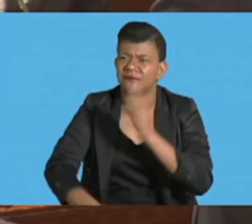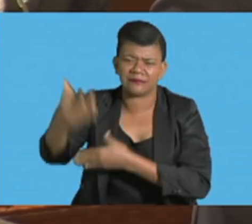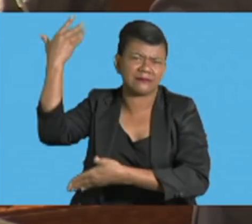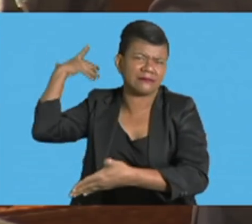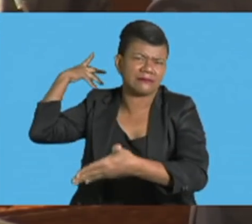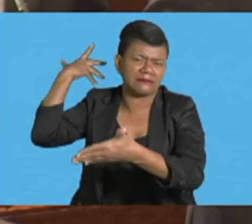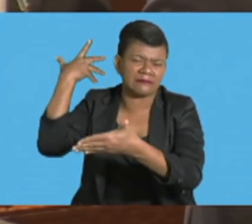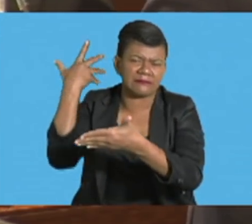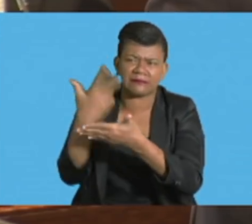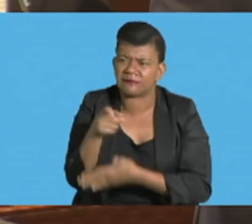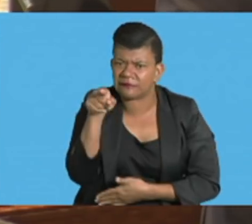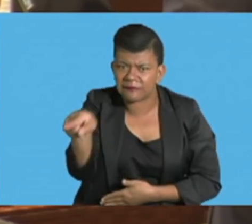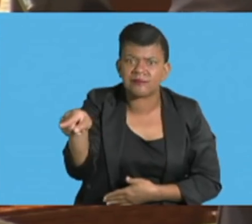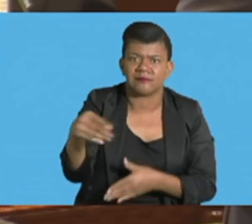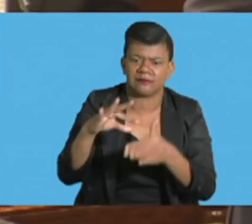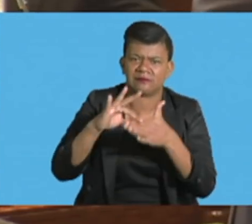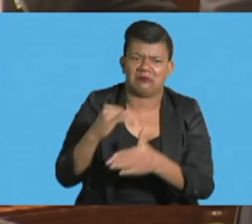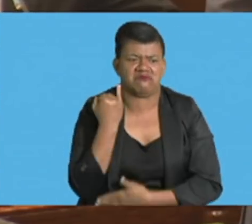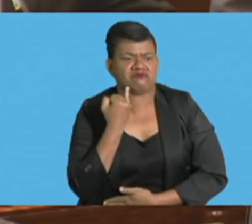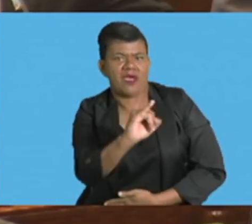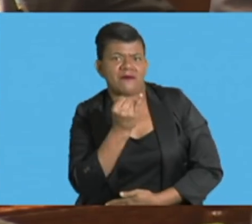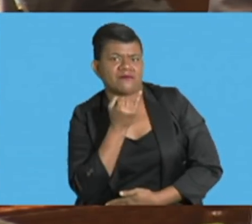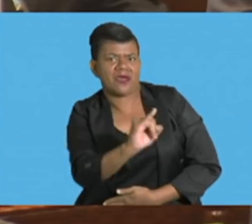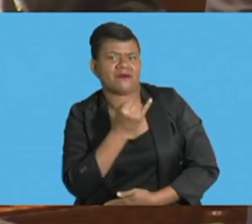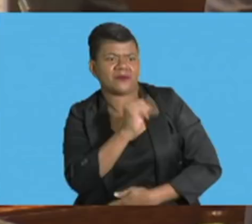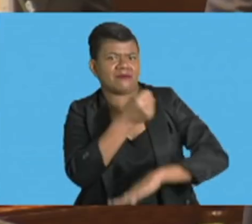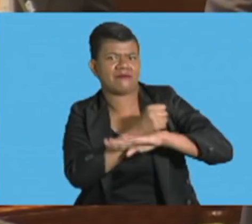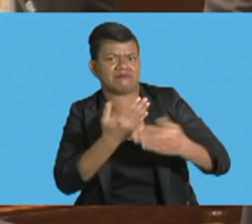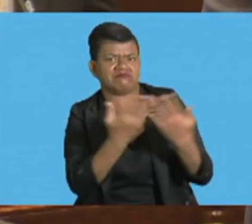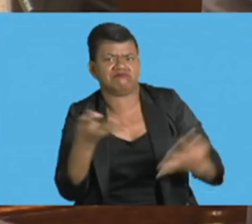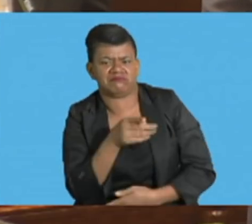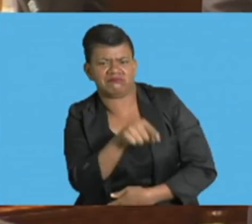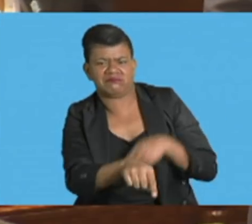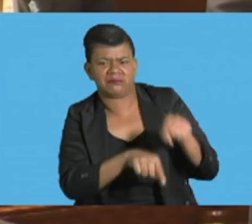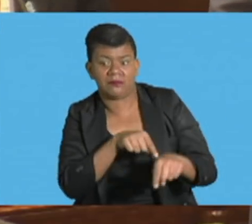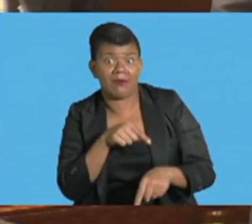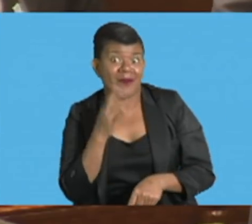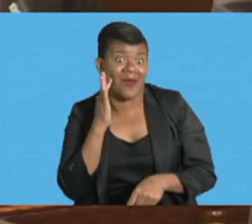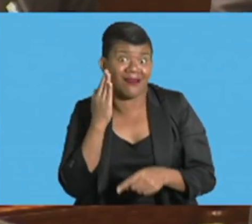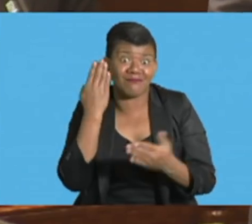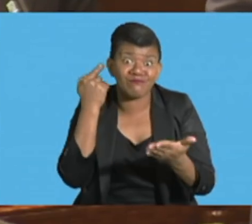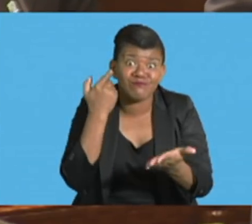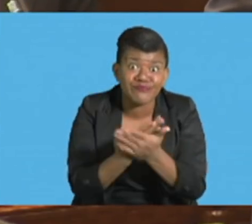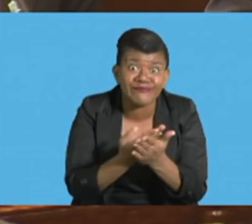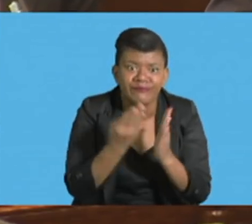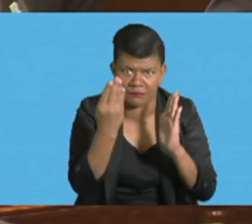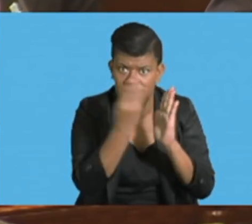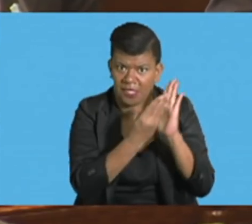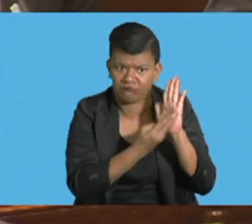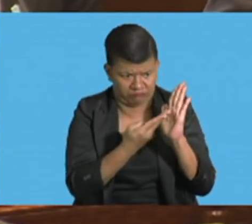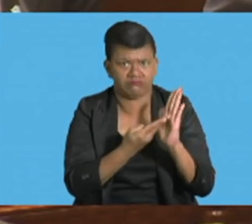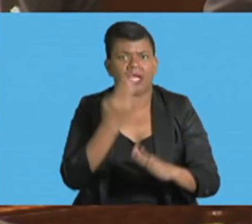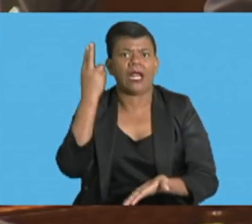proven wrong, and wrong, and wrong again. Every year, they dig in their heels, preaching of